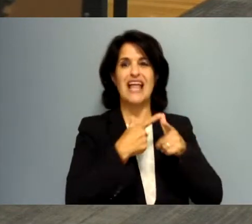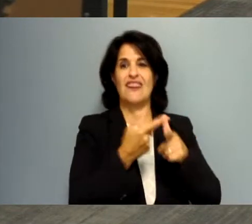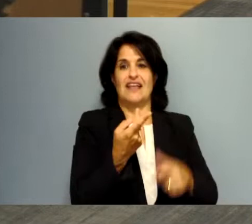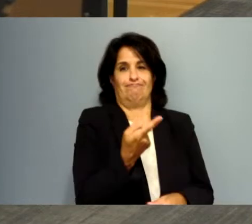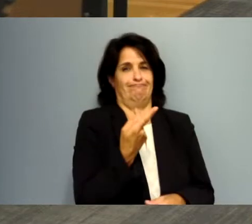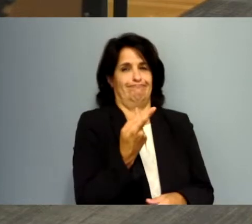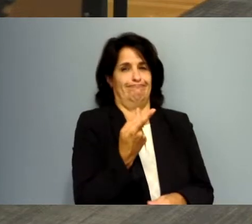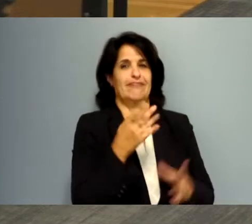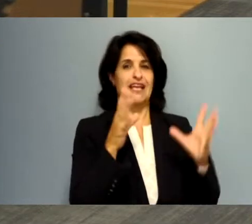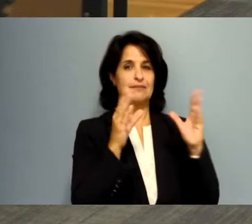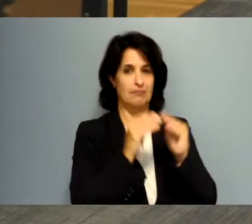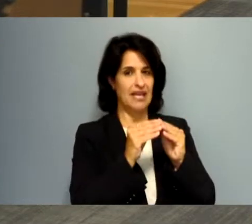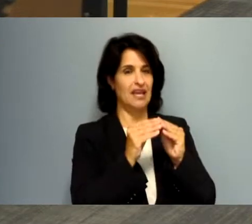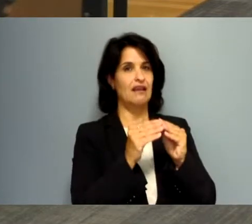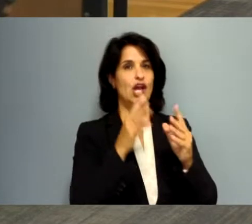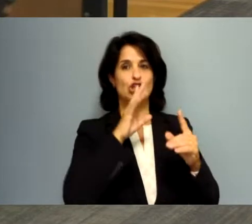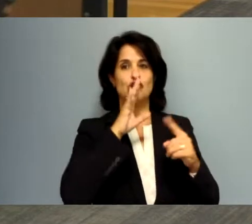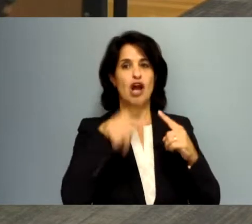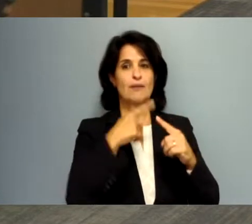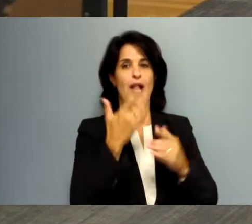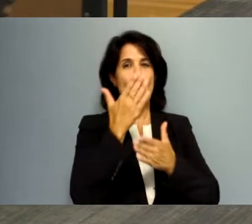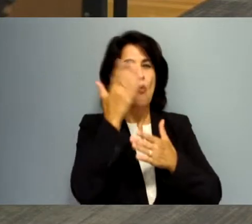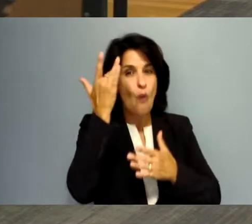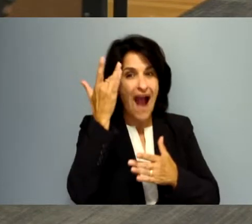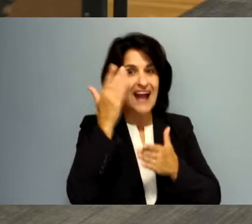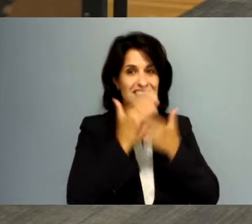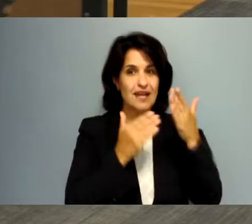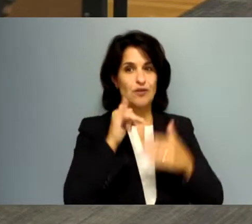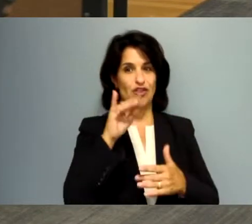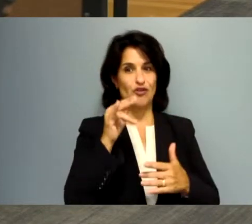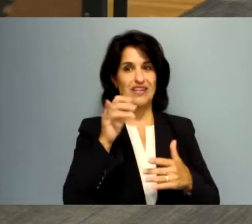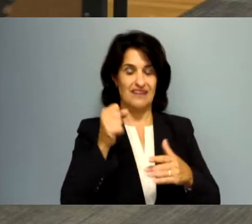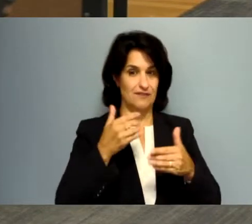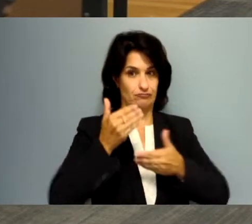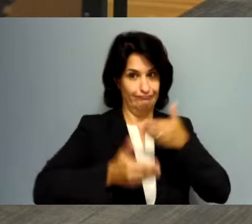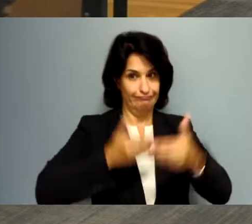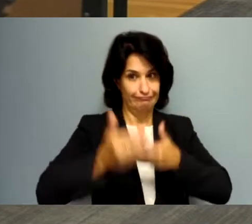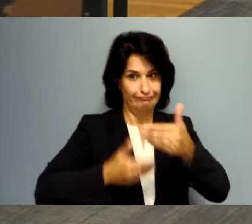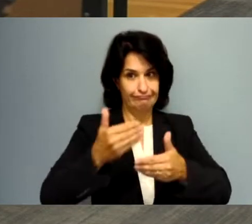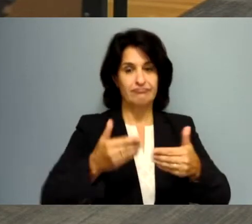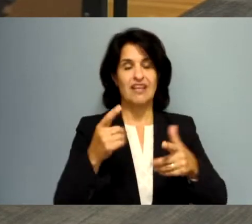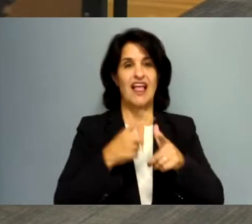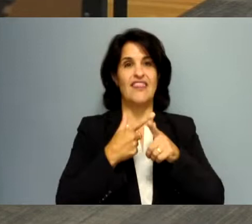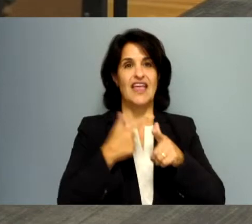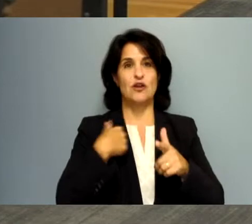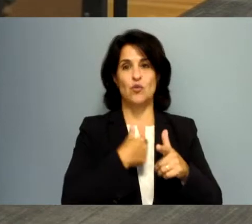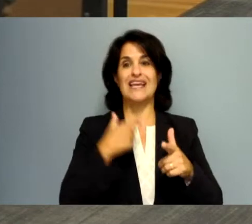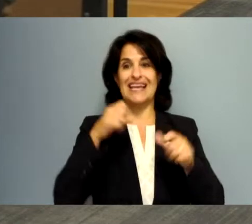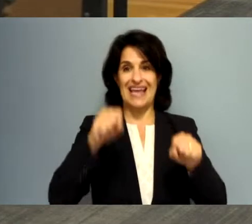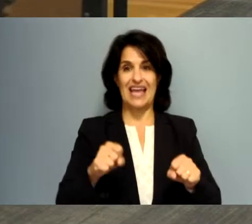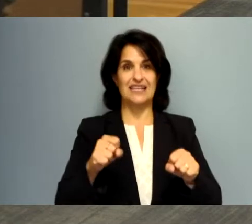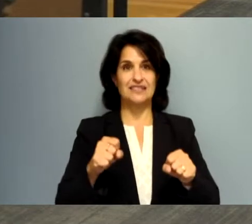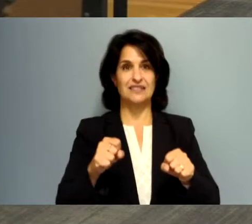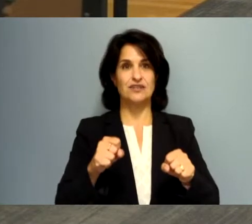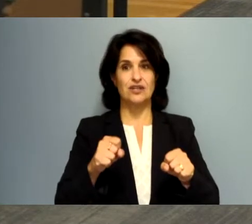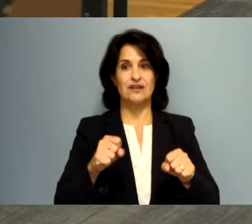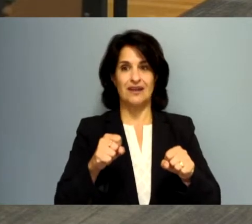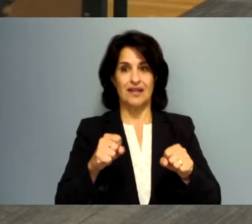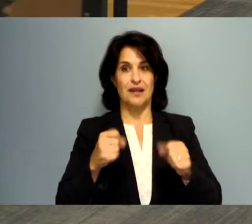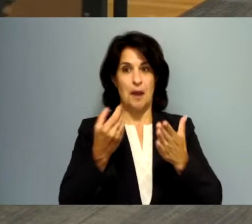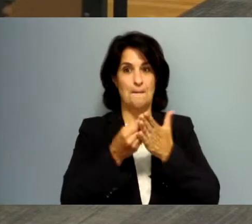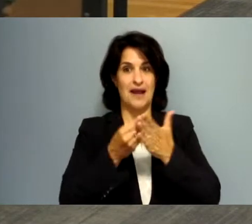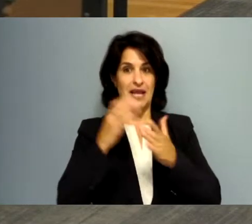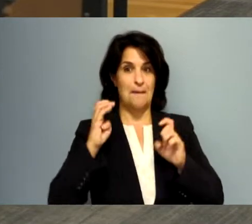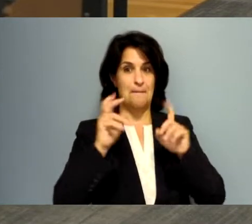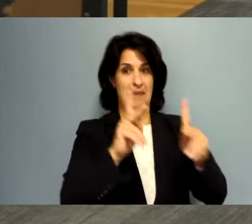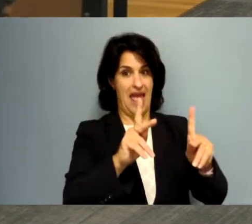why some of those invoices aren't moving through as properly, so we can compensate you or reimburse you in that manner,